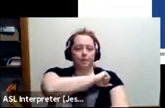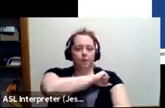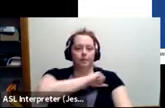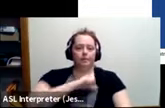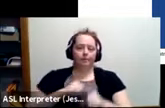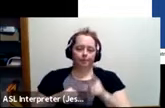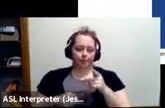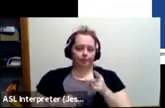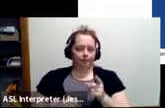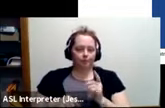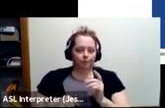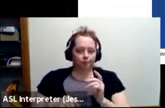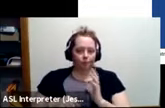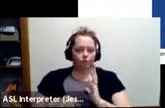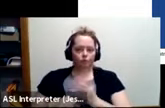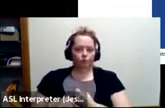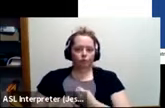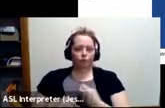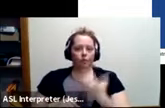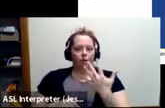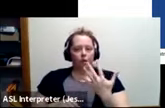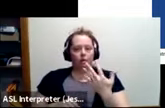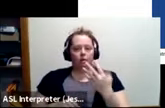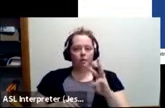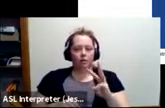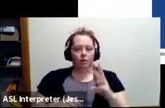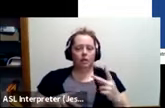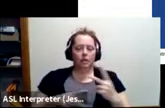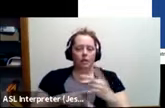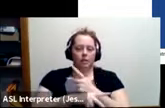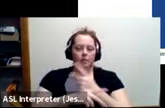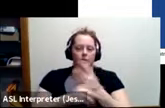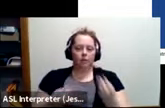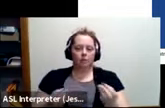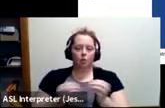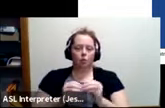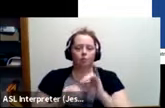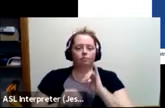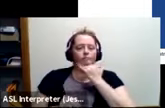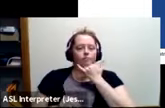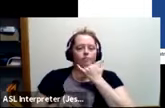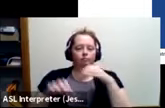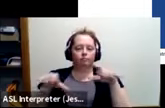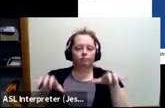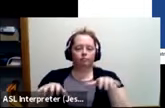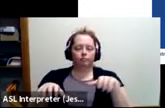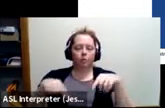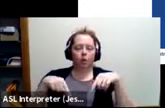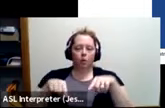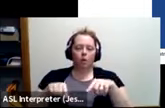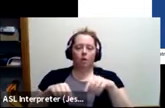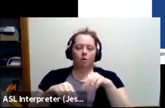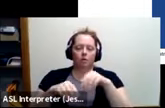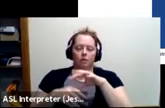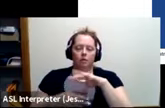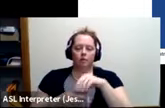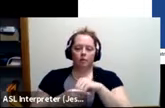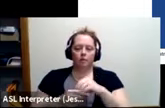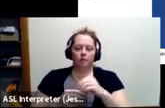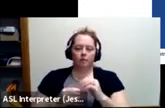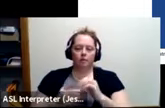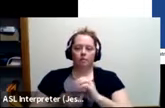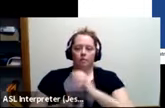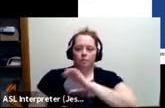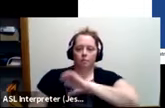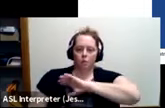times the rate of sexual and physical assault during incarceration, mistreatment during immigration, detention,